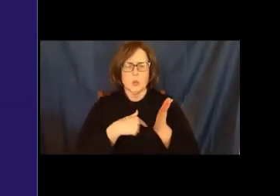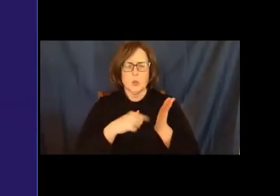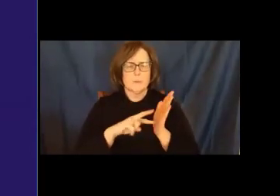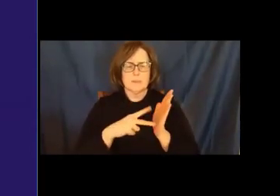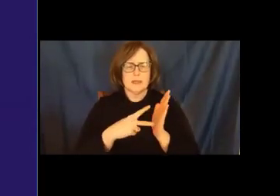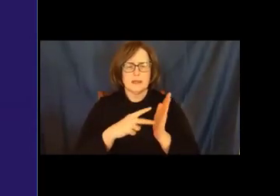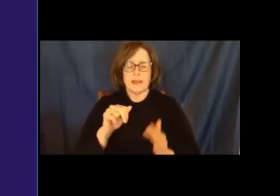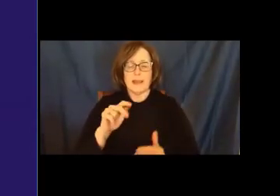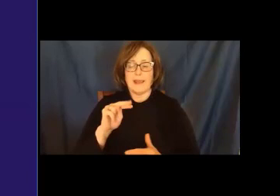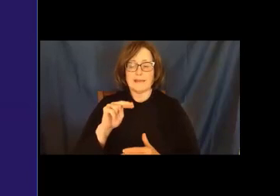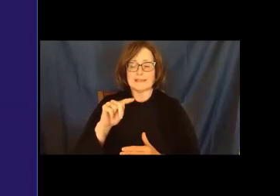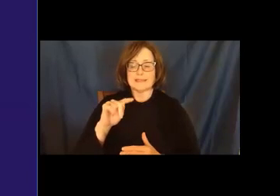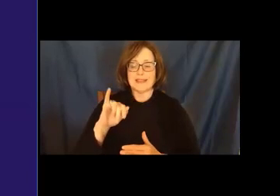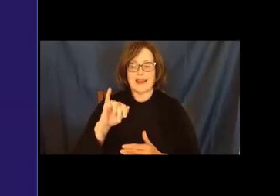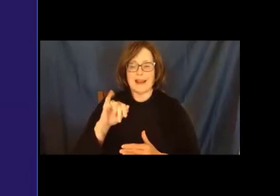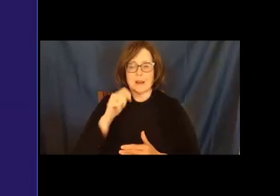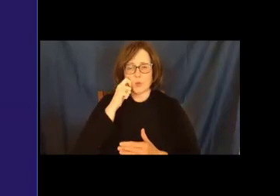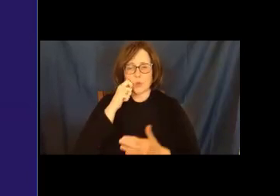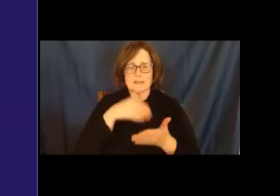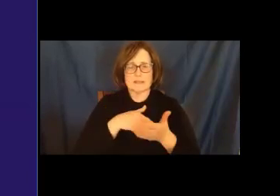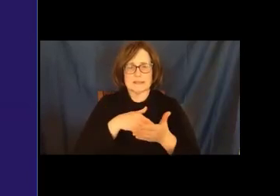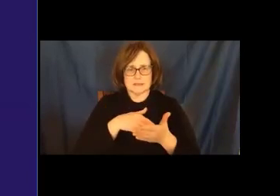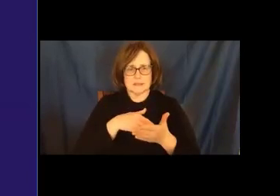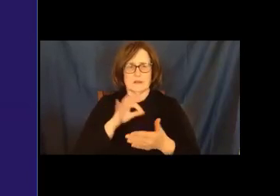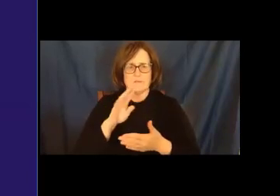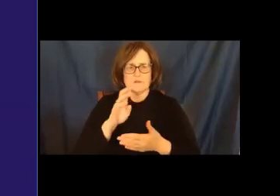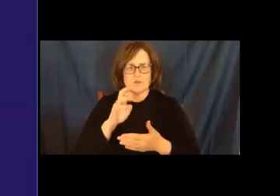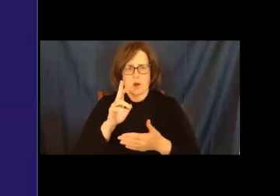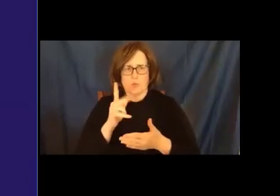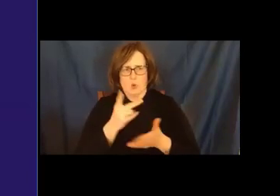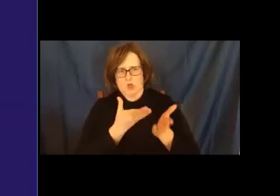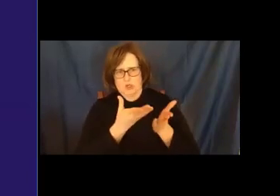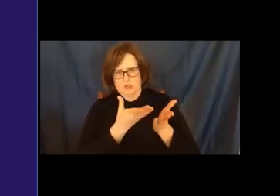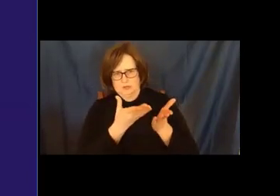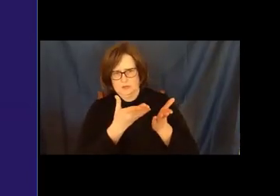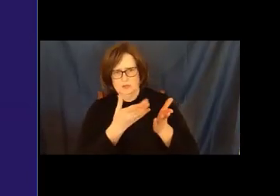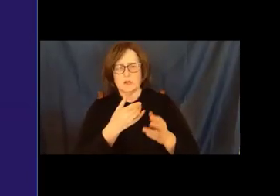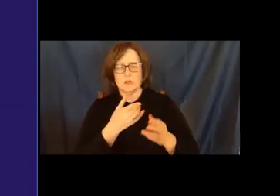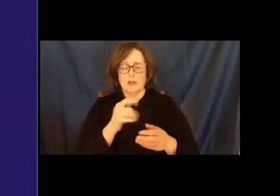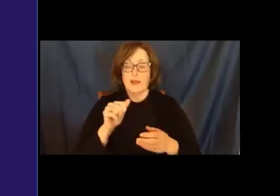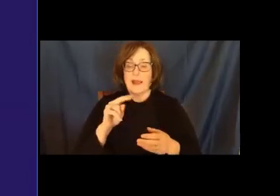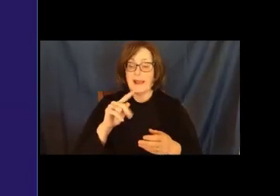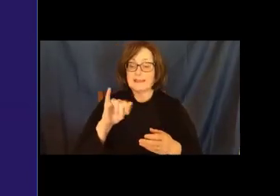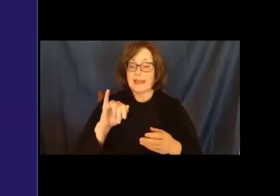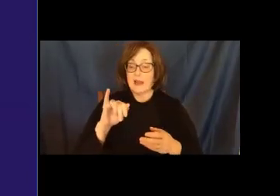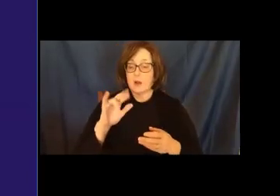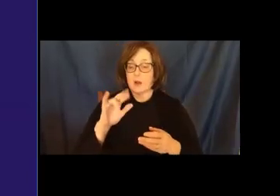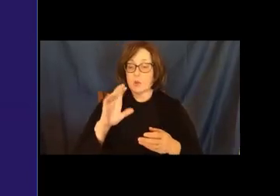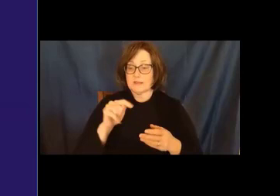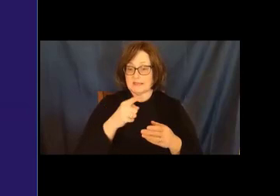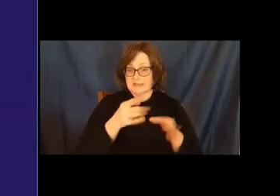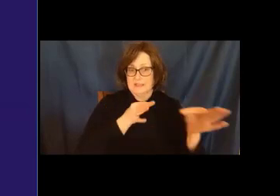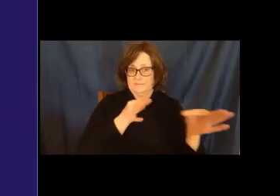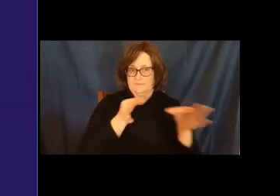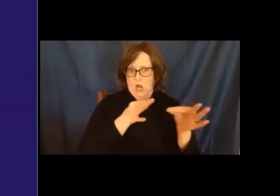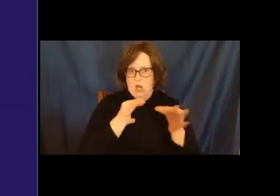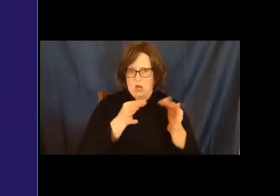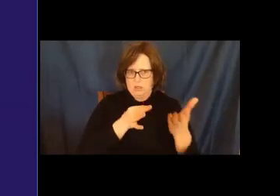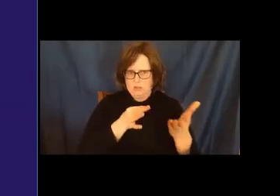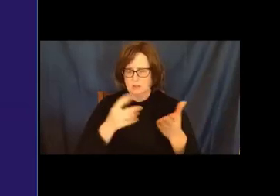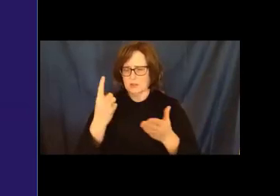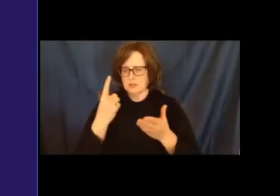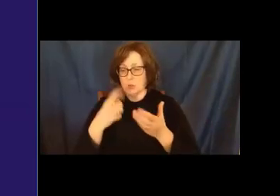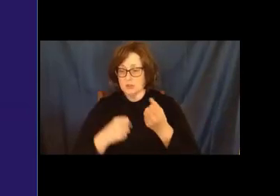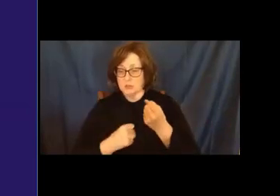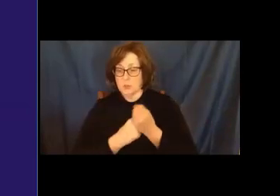publishing? Here's a definition by Dr. Ibram X. Kendi. An anti-racist is one who is supporting an anti-racist policy through